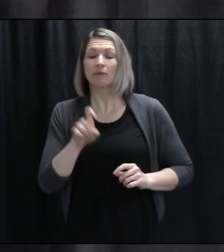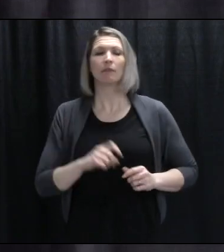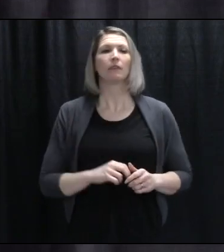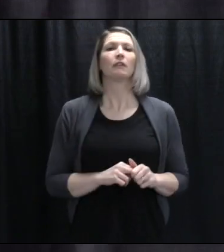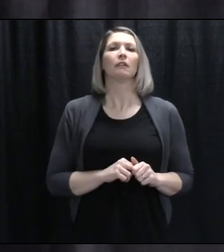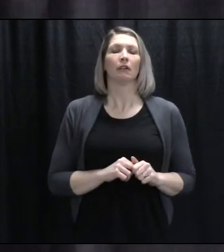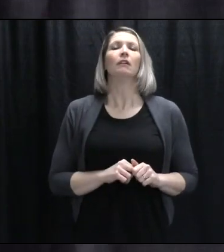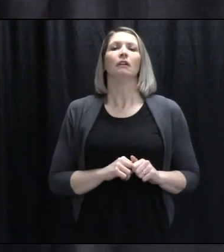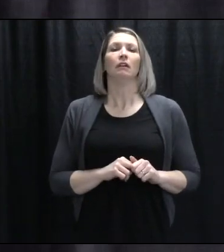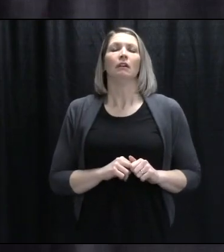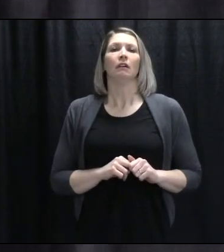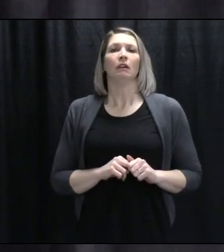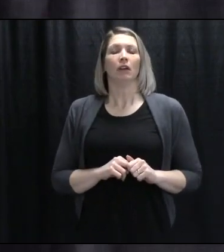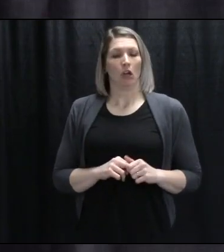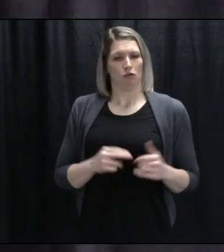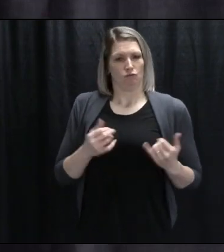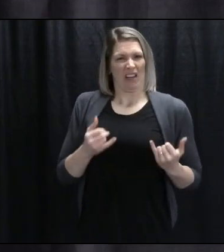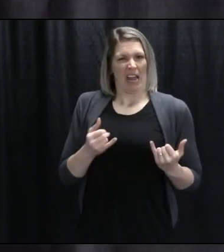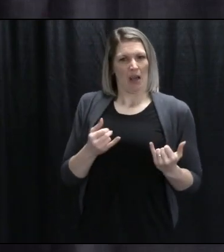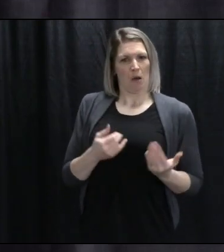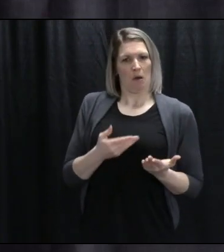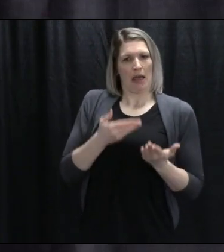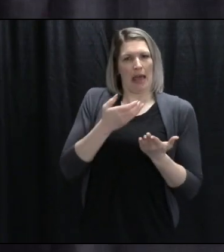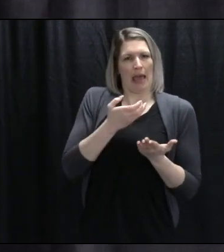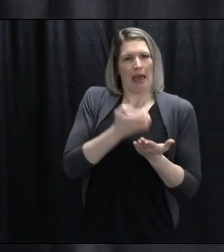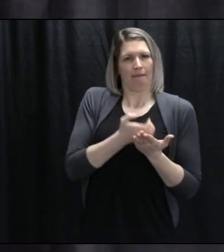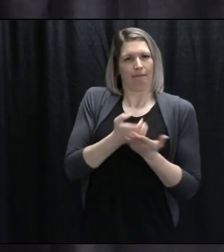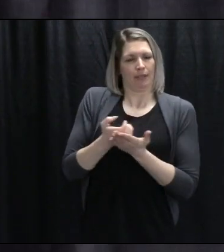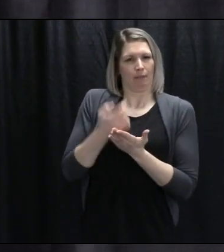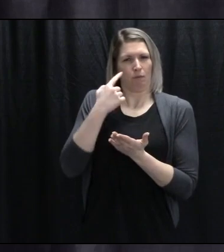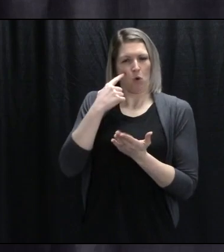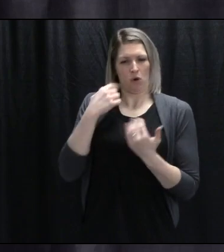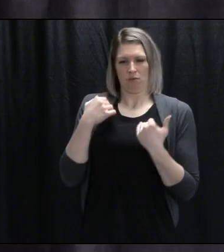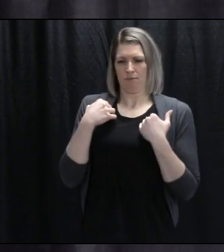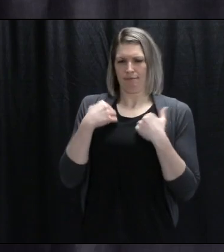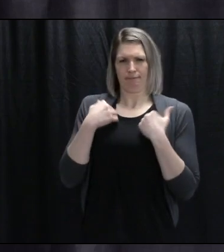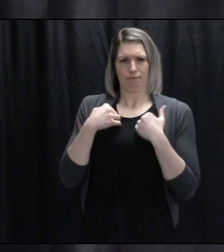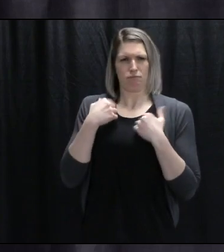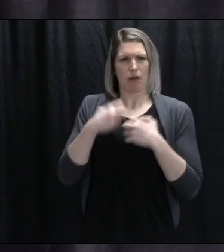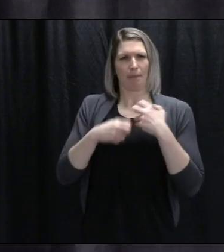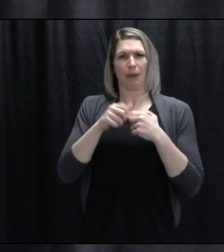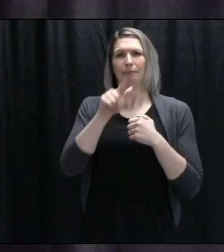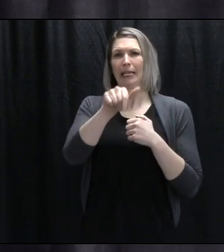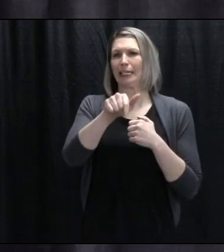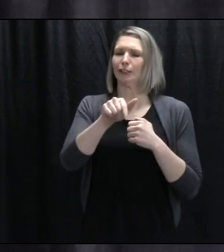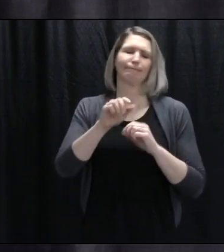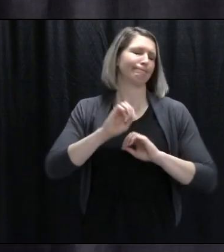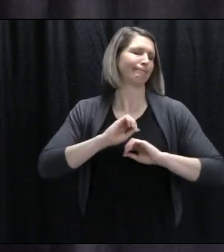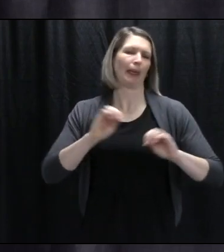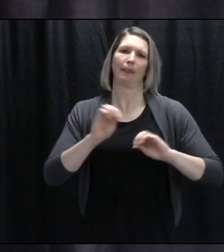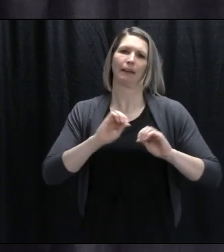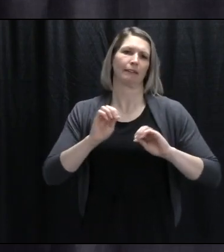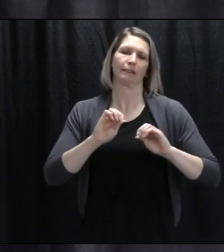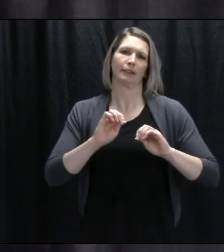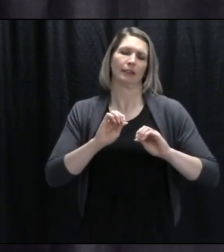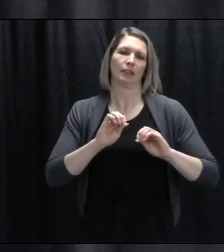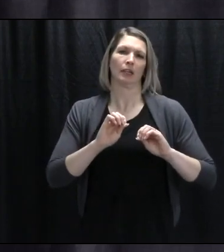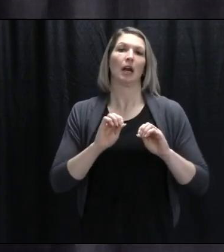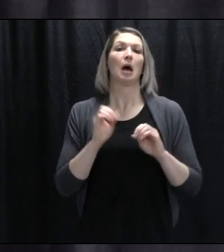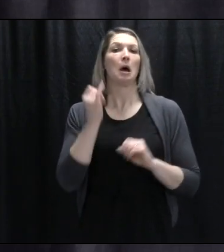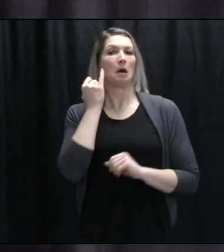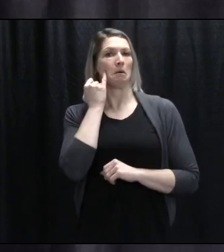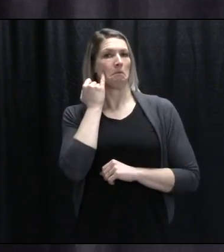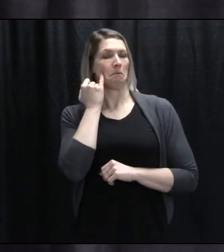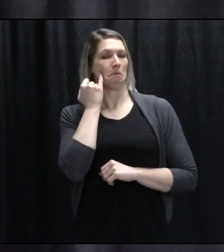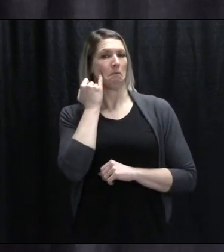any definitive evidence out there right now on that. Most people, once they become infected with a virus, will develop